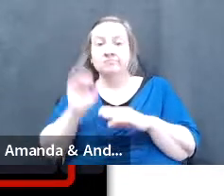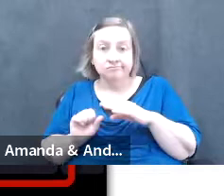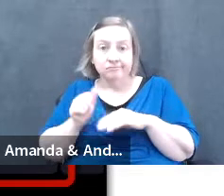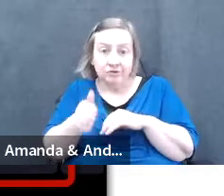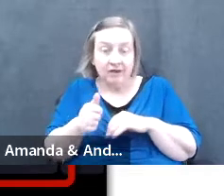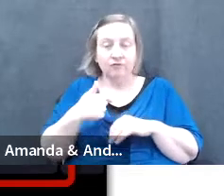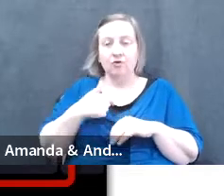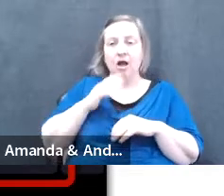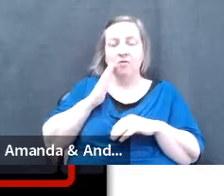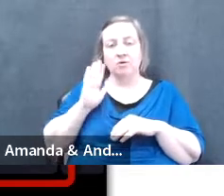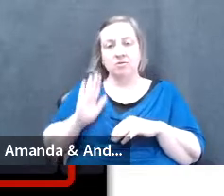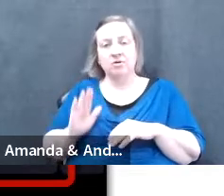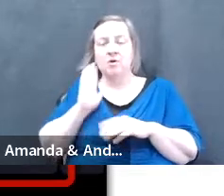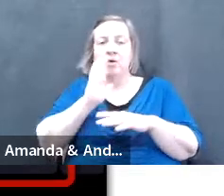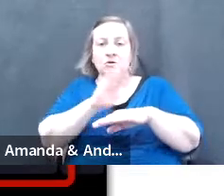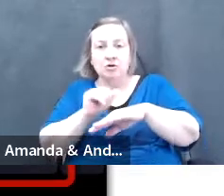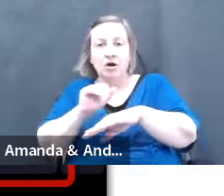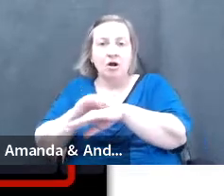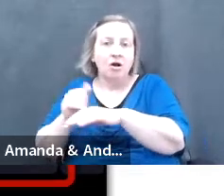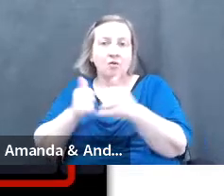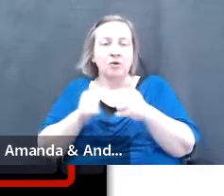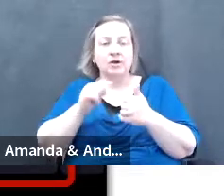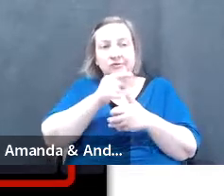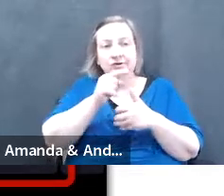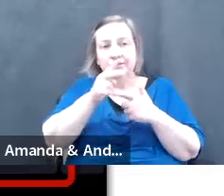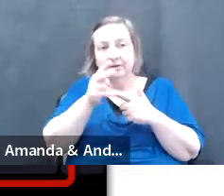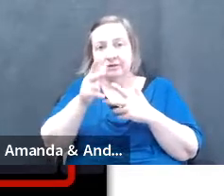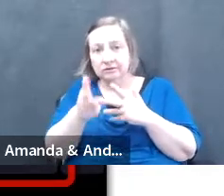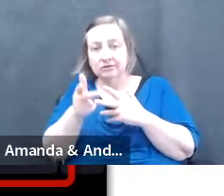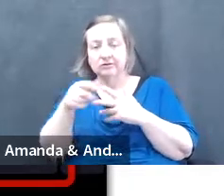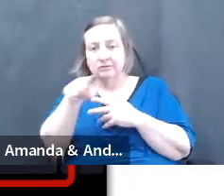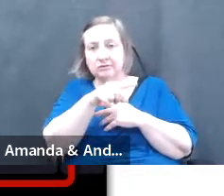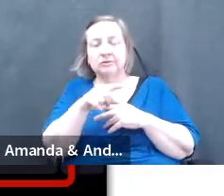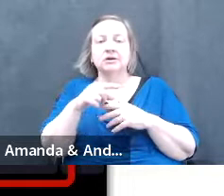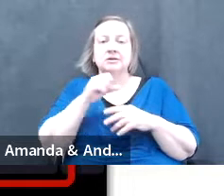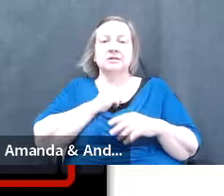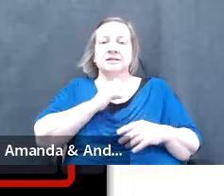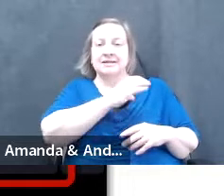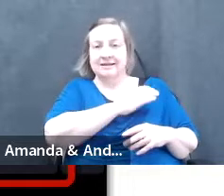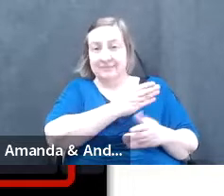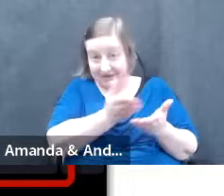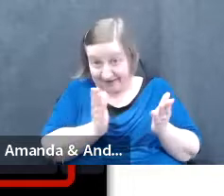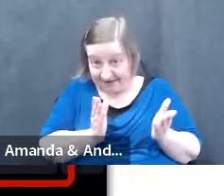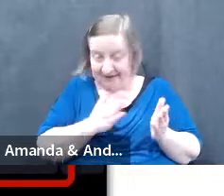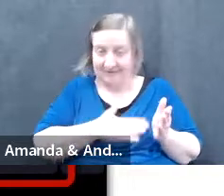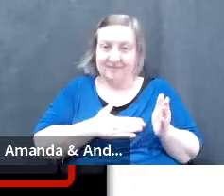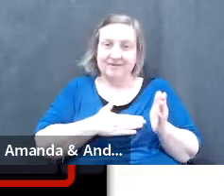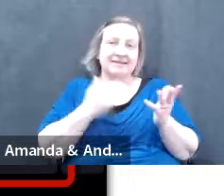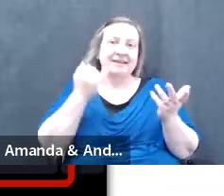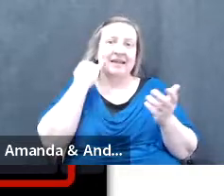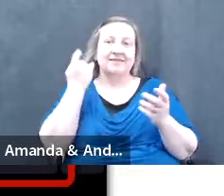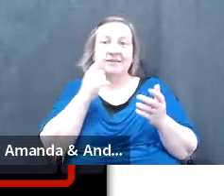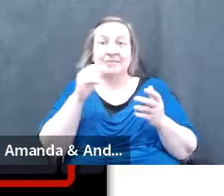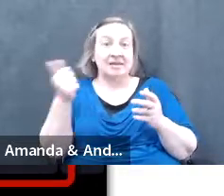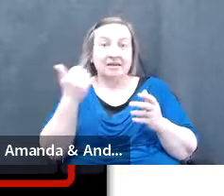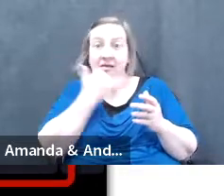it. I'll call on you in the order that you put your hand up. And of course, steering committee members, as I say, if all else fails, you can wave your hands